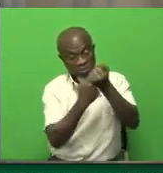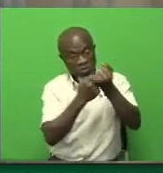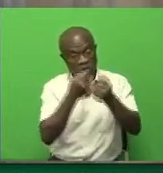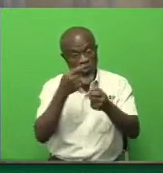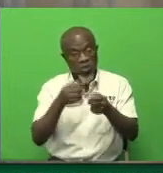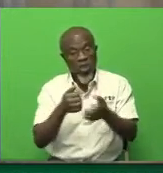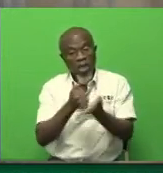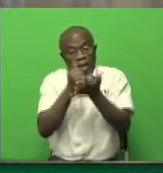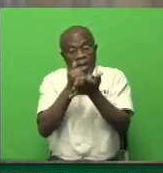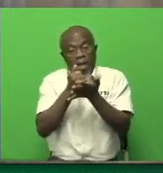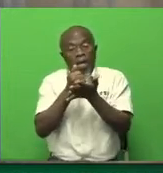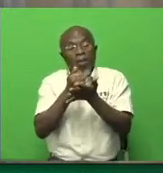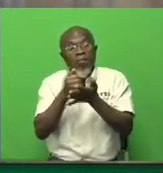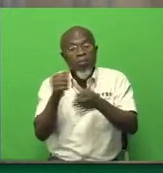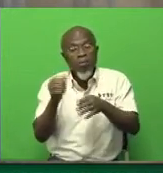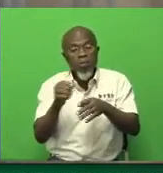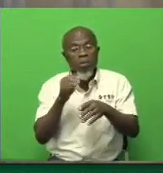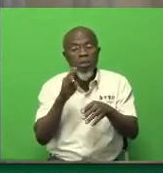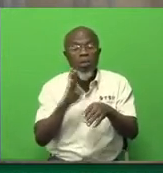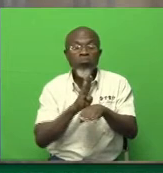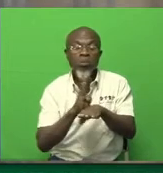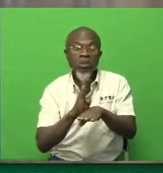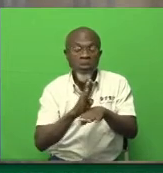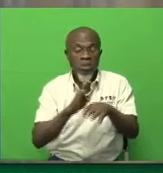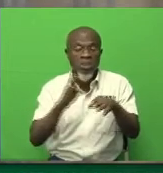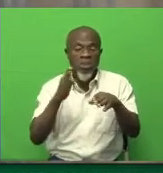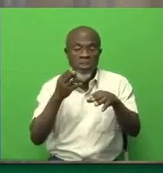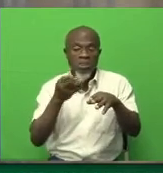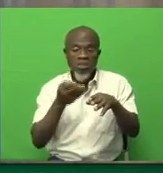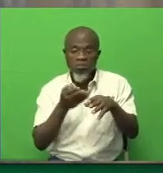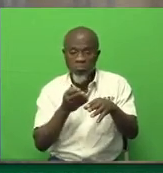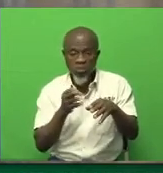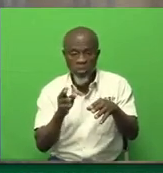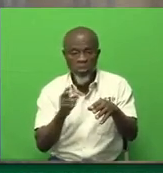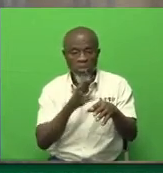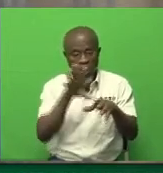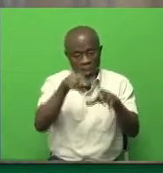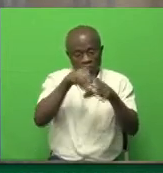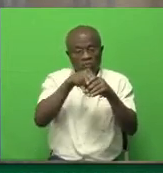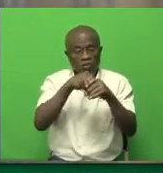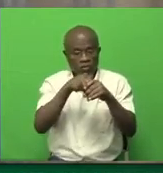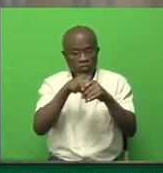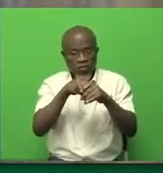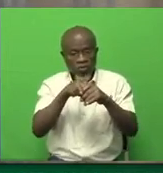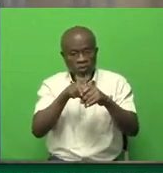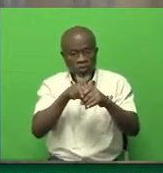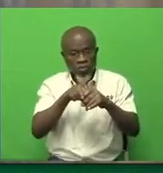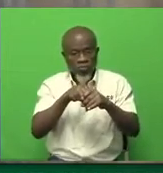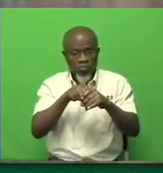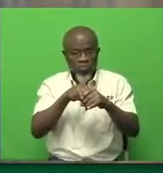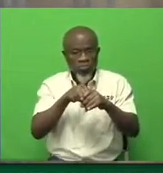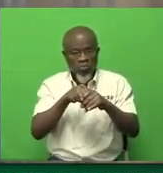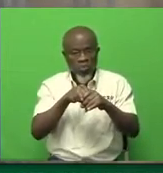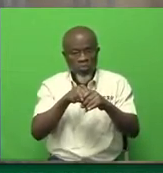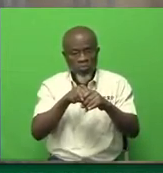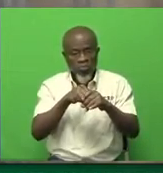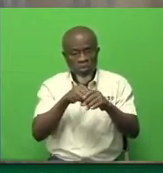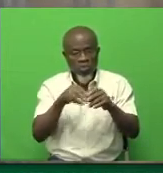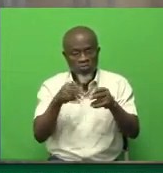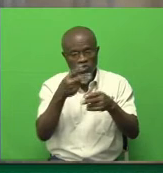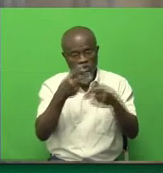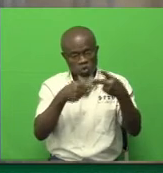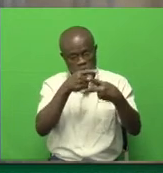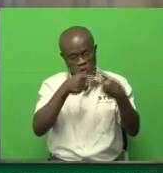participate in the in the scheme this increase in the vat threshold has two Knockouts or knock-on